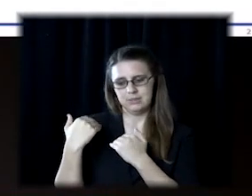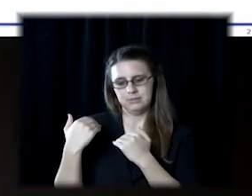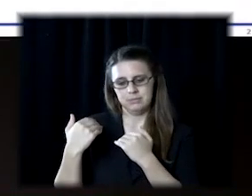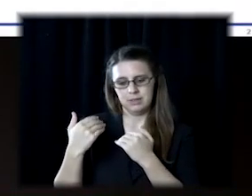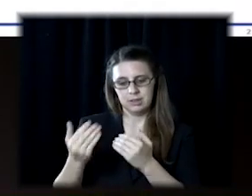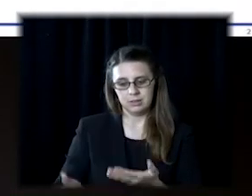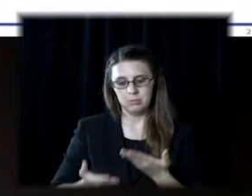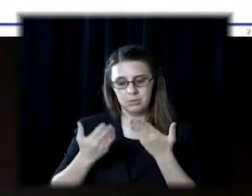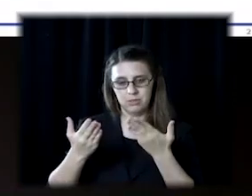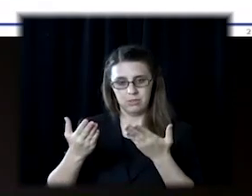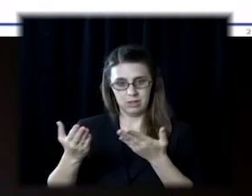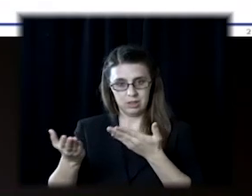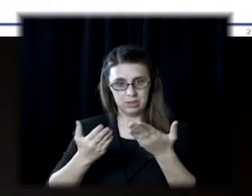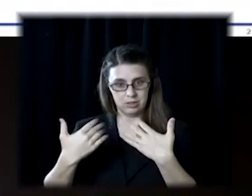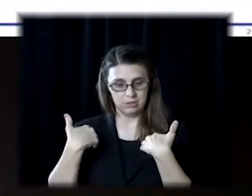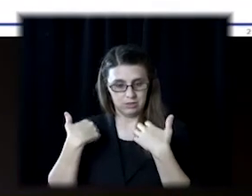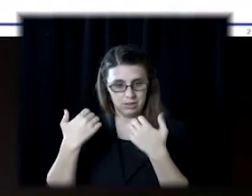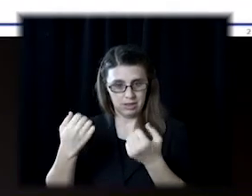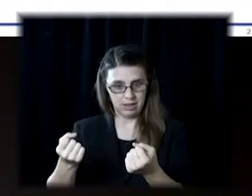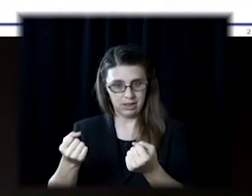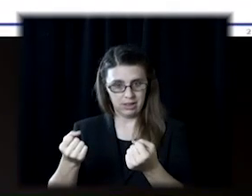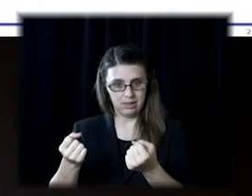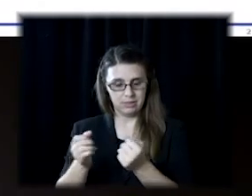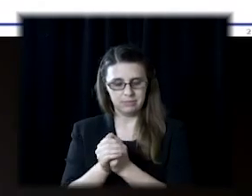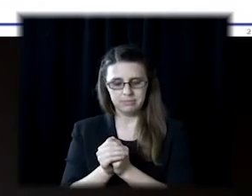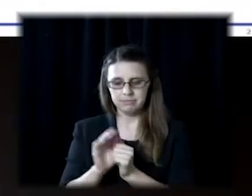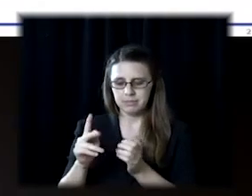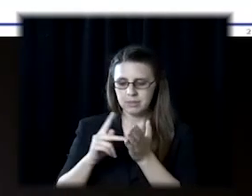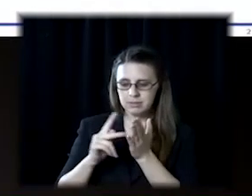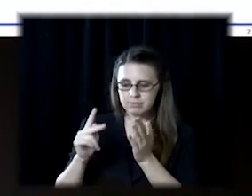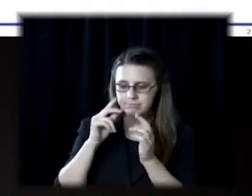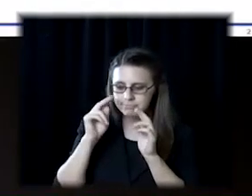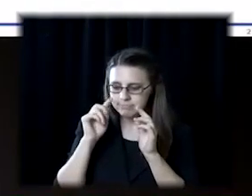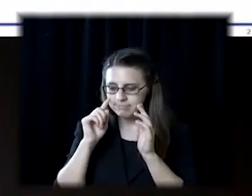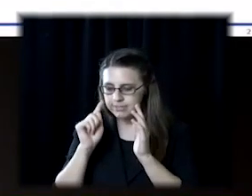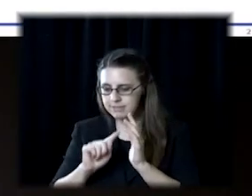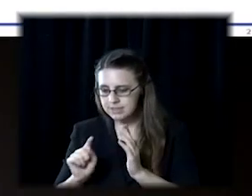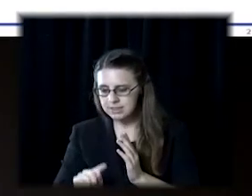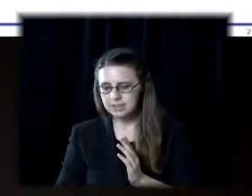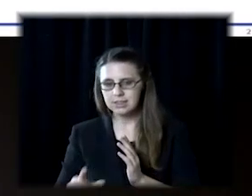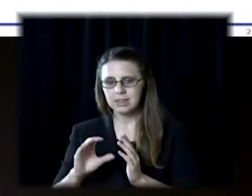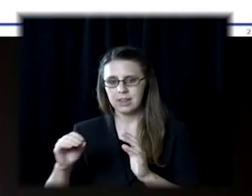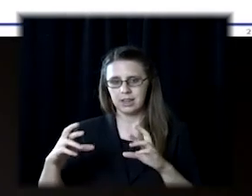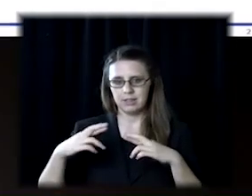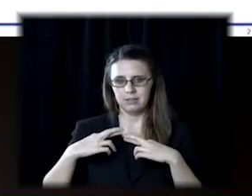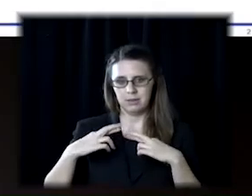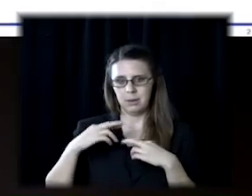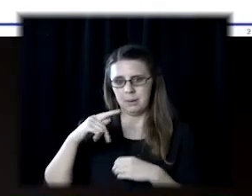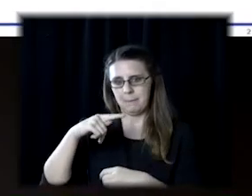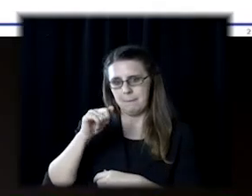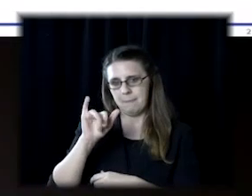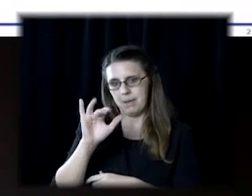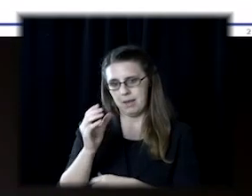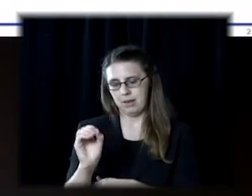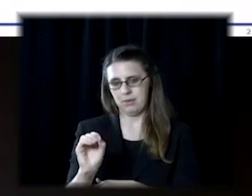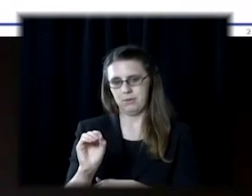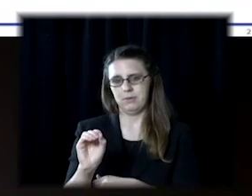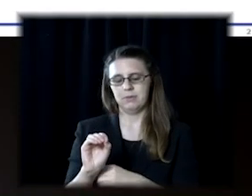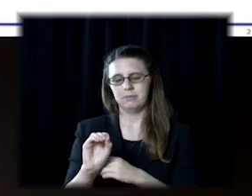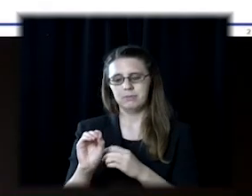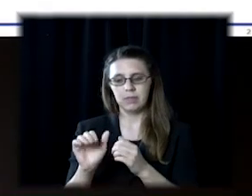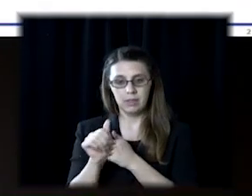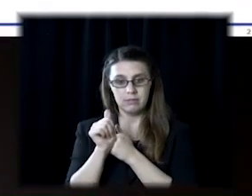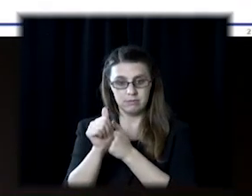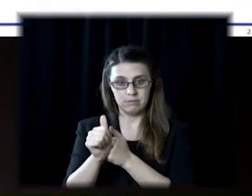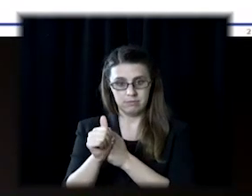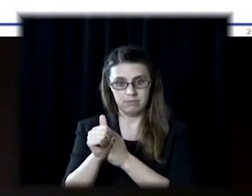care services through their payment obligation to assess, and with their retirees under the PAYGO scheme, both in compliance with local